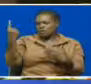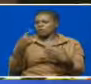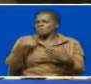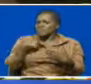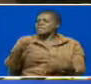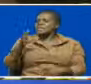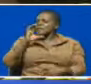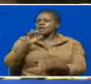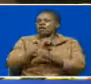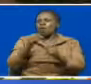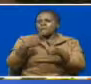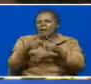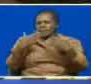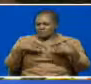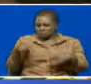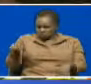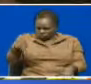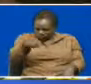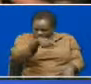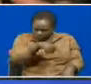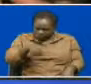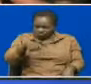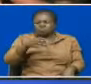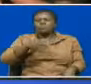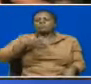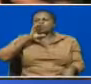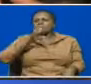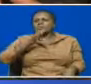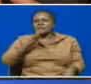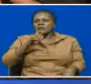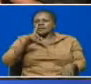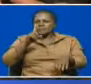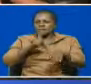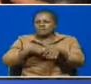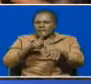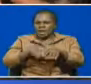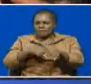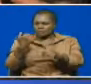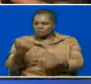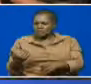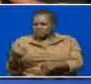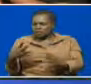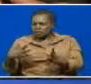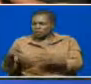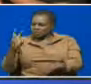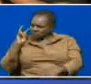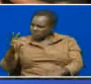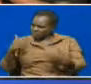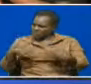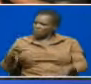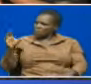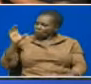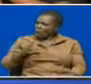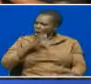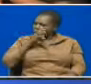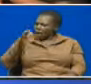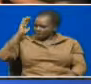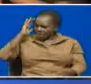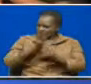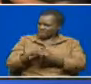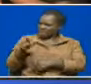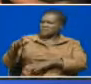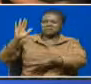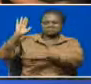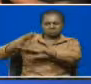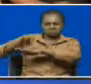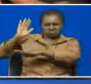be drinking, but the people around me might be drinking. So whenever you even go for a function, they see people drinking, they'll believe that